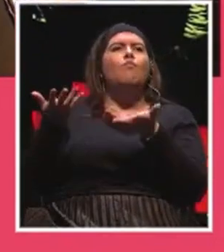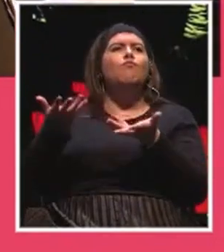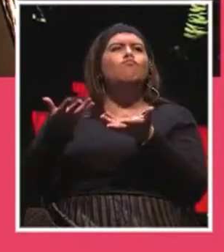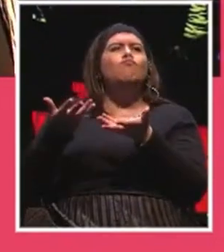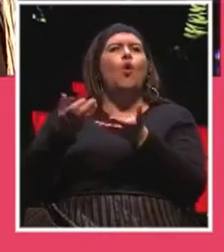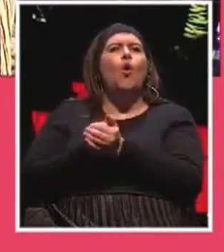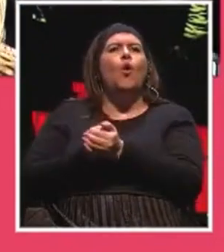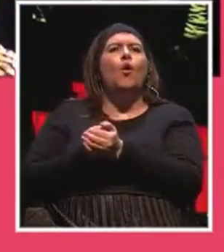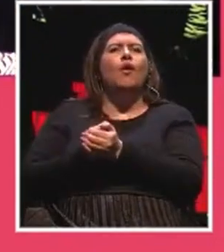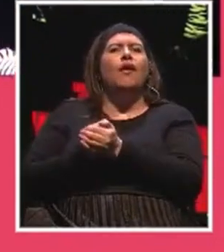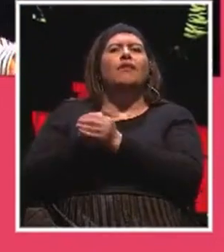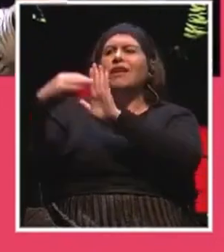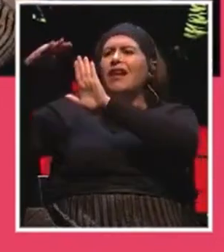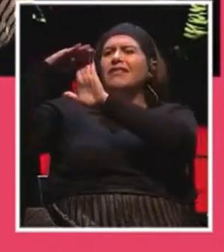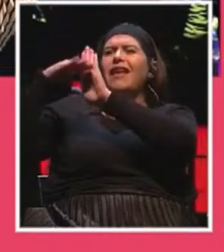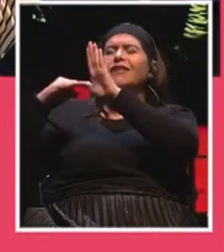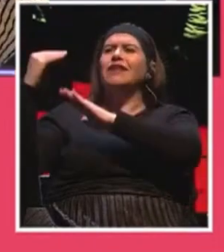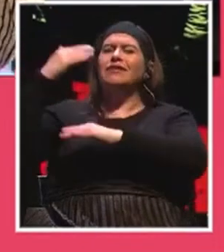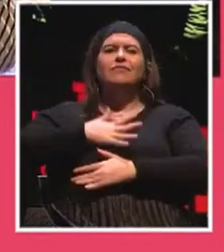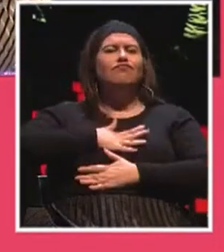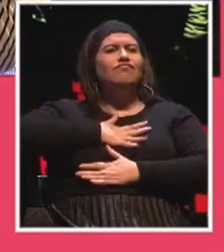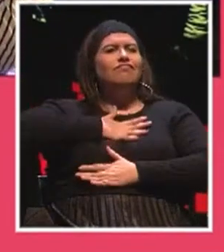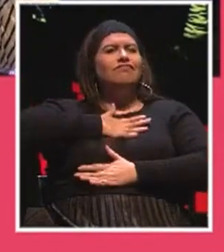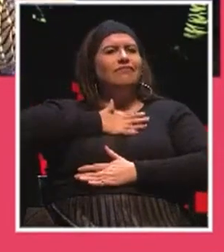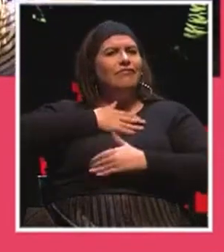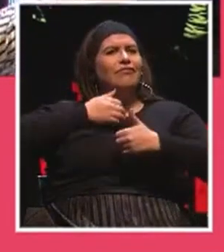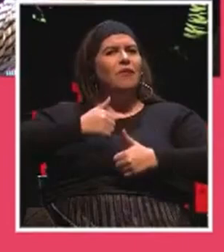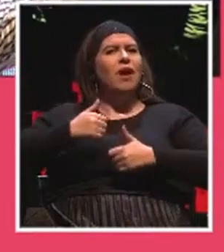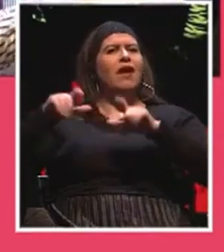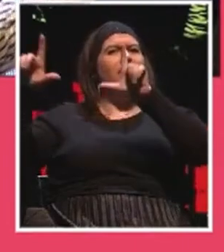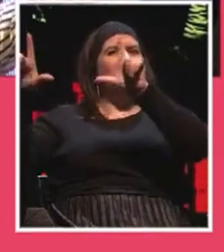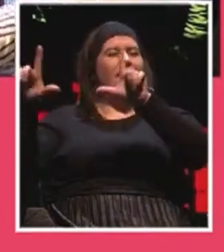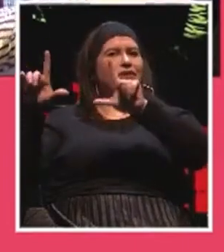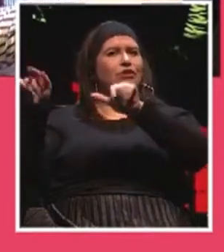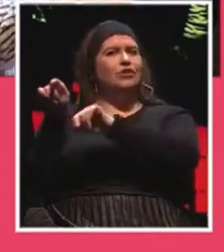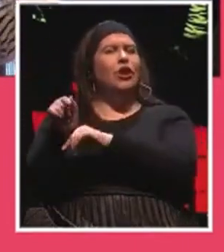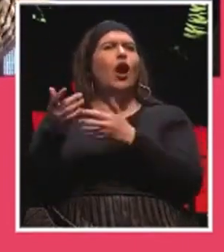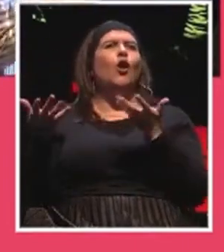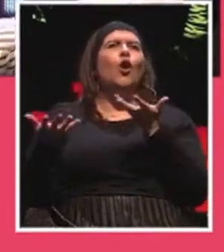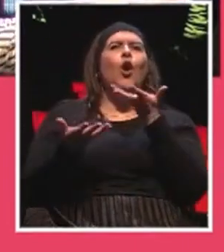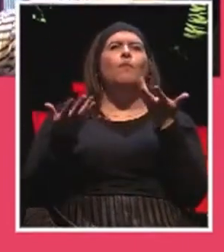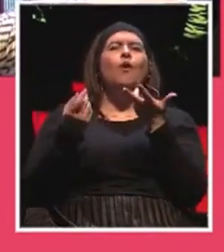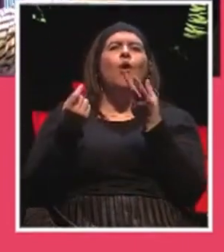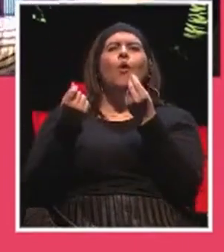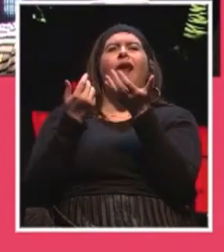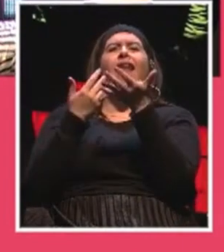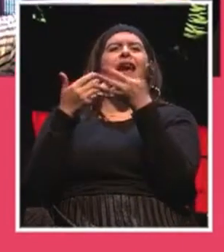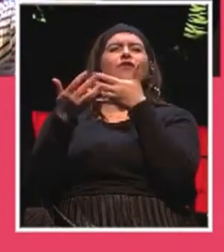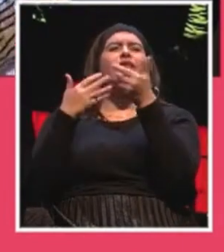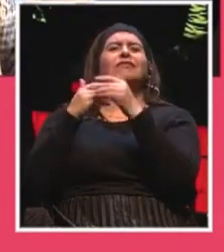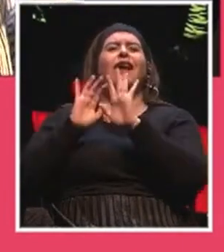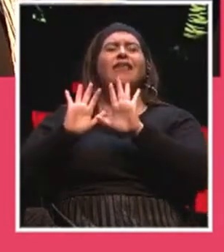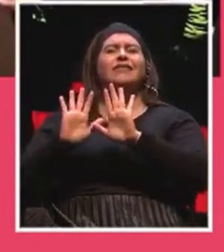standardization to the form of television shows. And it's kind of like the predictable nature of why people like McDonald's, so they